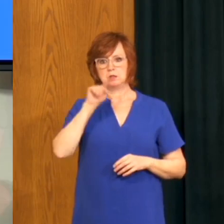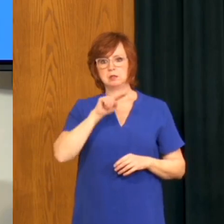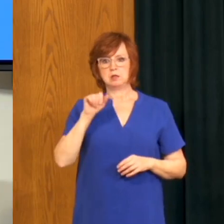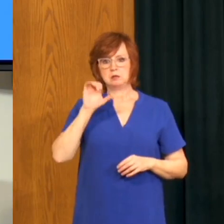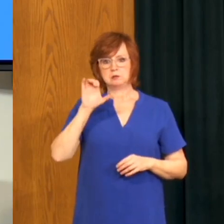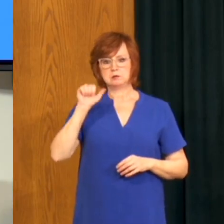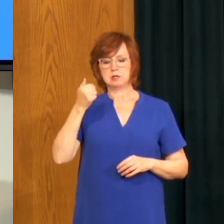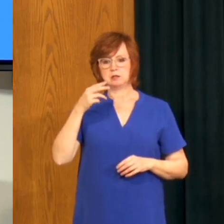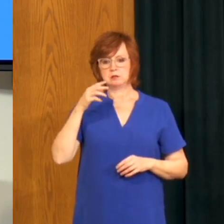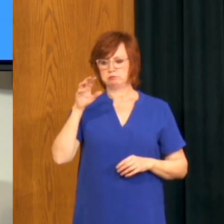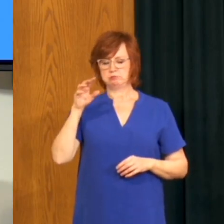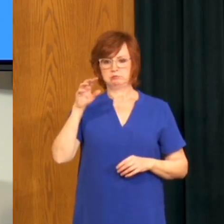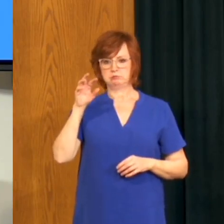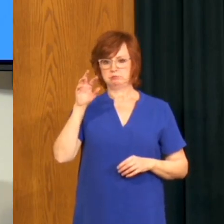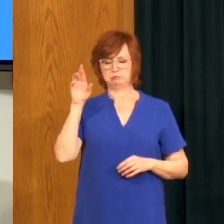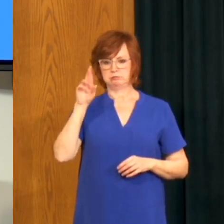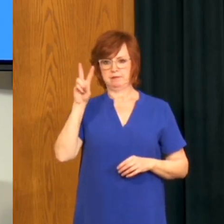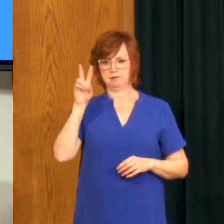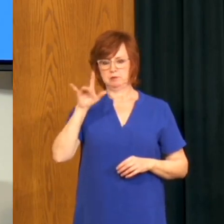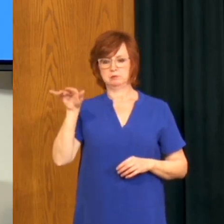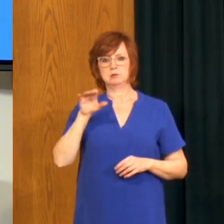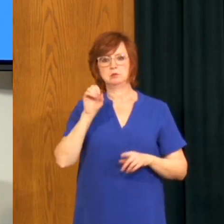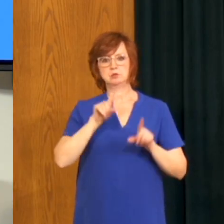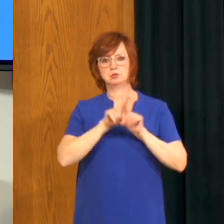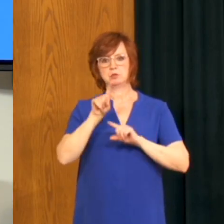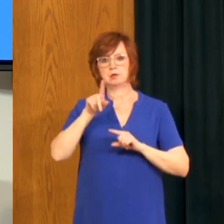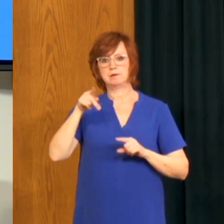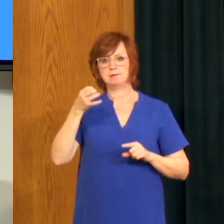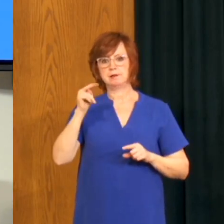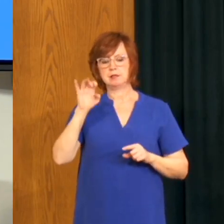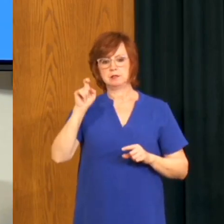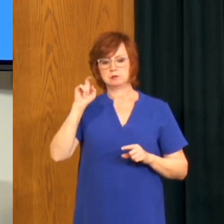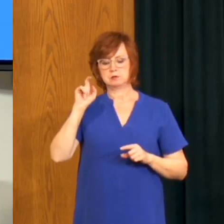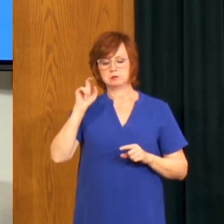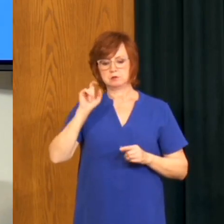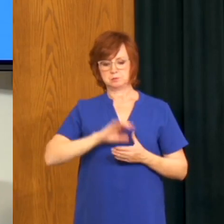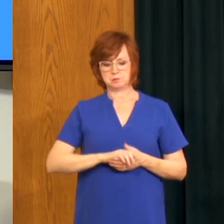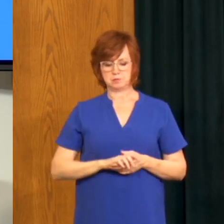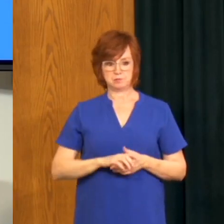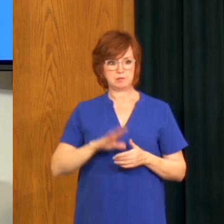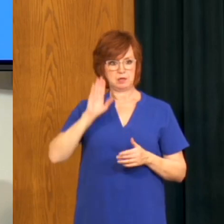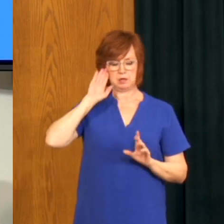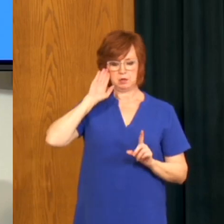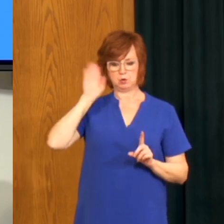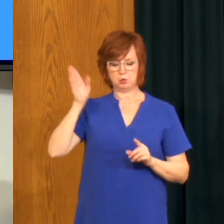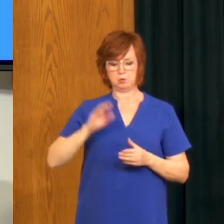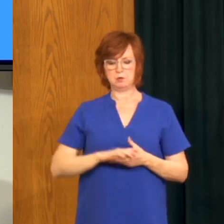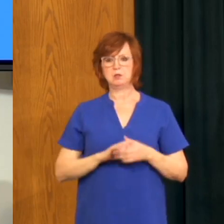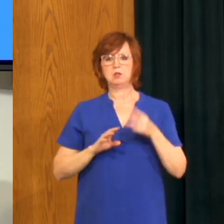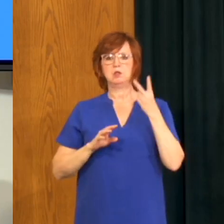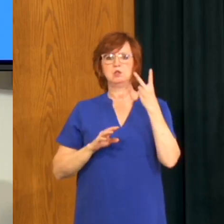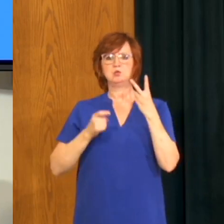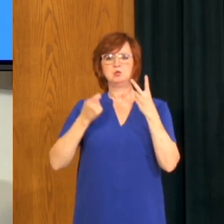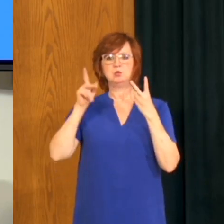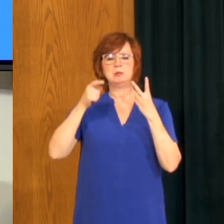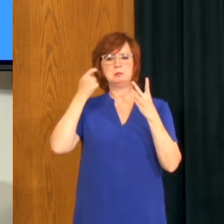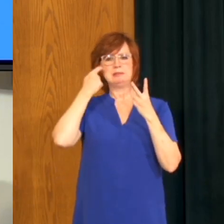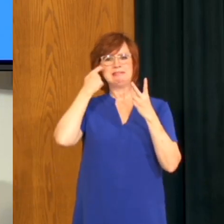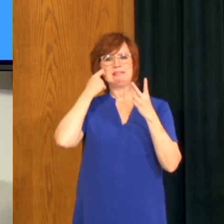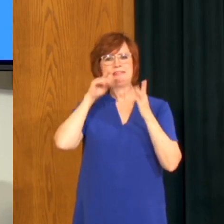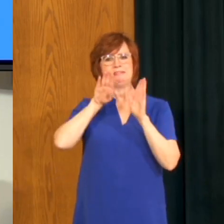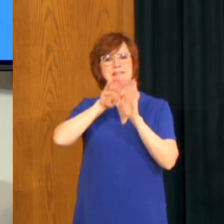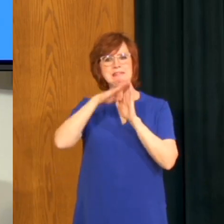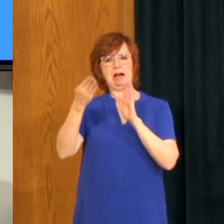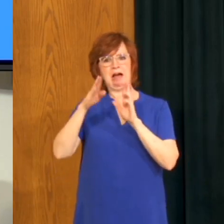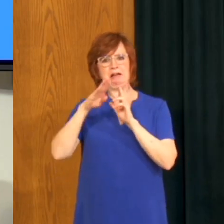Vicera with the Star Phoenix. Good afternoon. In regards to the 2 deaths that were reported today, I noted that yesterday and